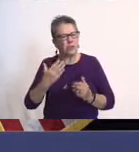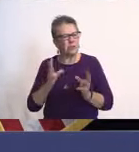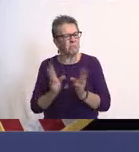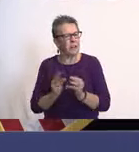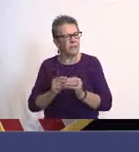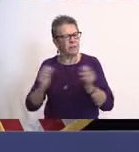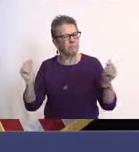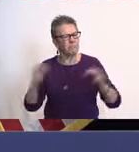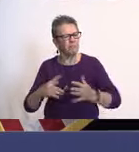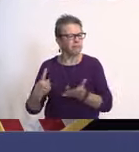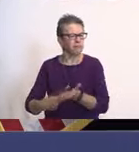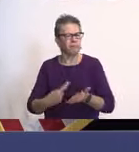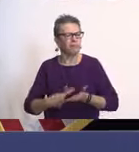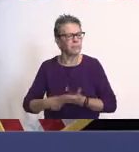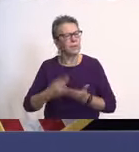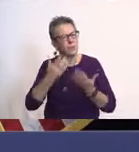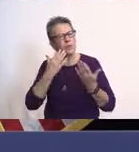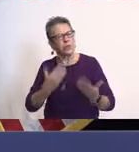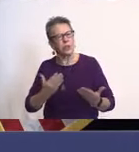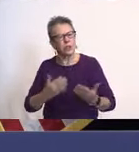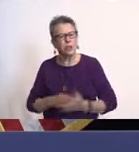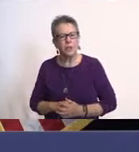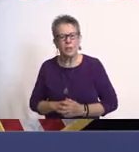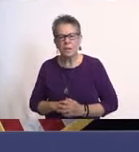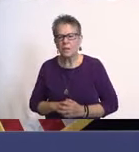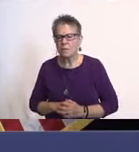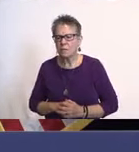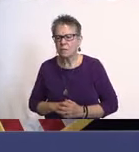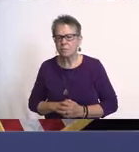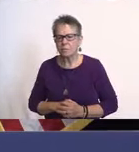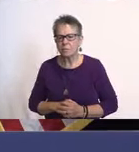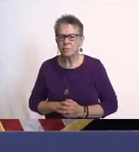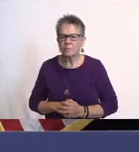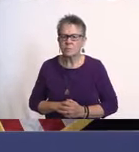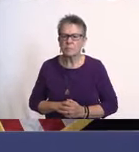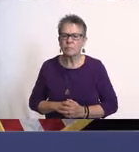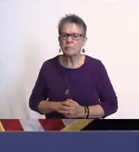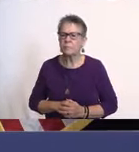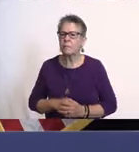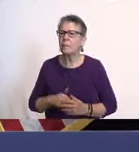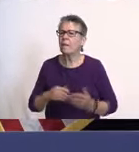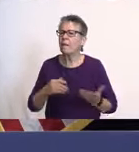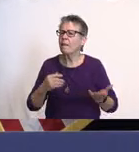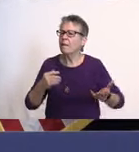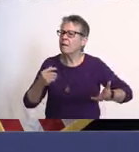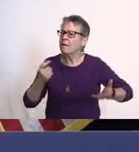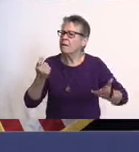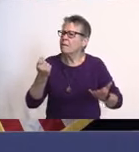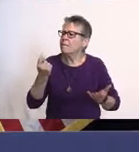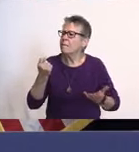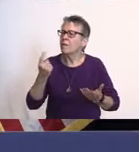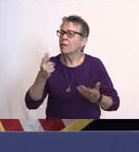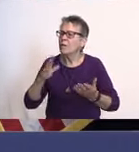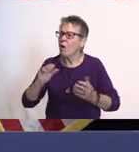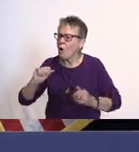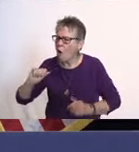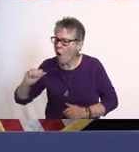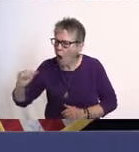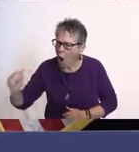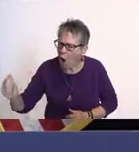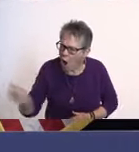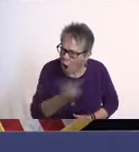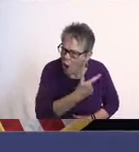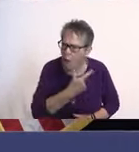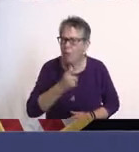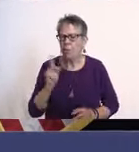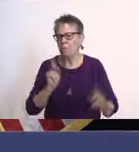Tina, we got to make sure we give Tina her money's worth here. Everybody's struggling with the road forward. That pandemic to endemic, is it a straight